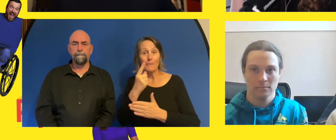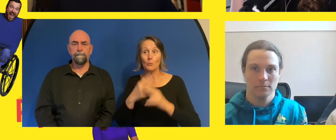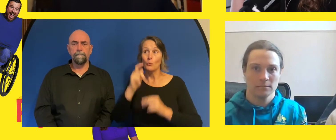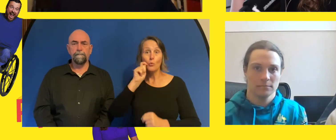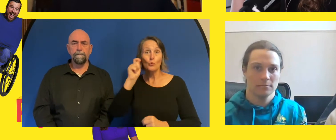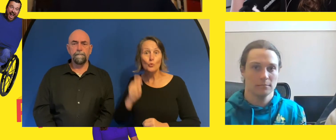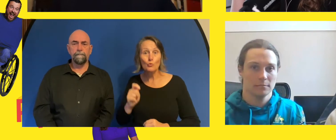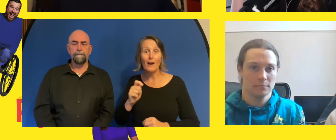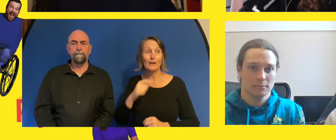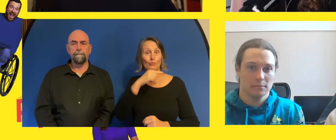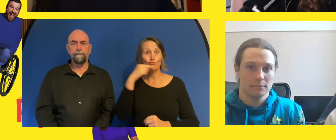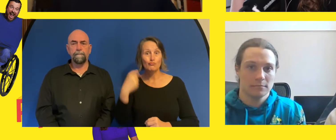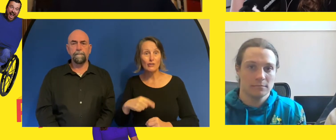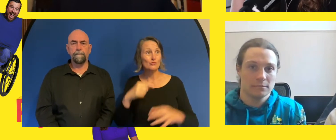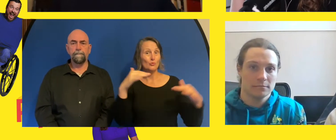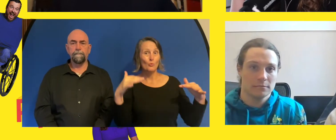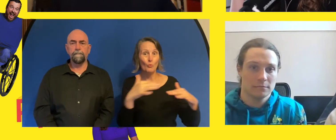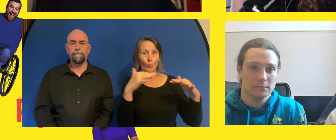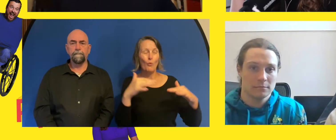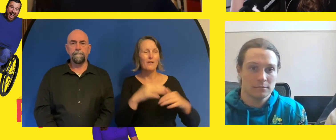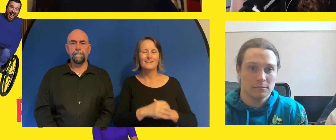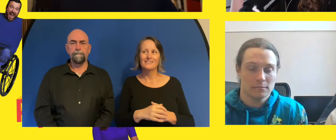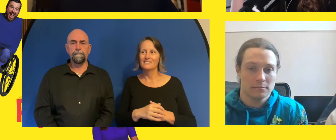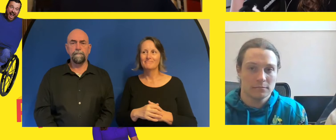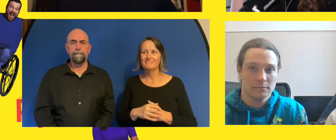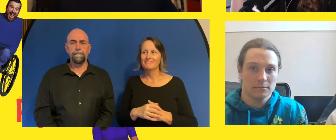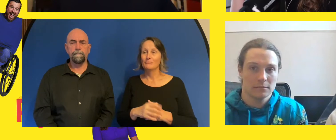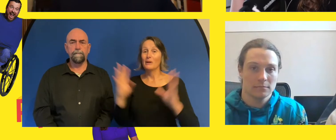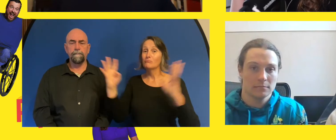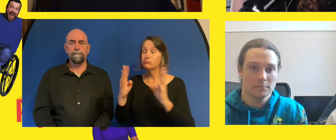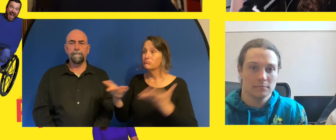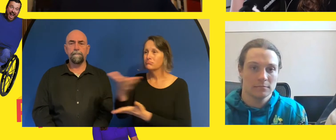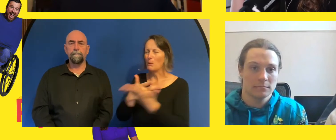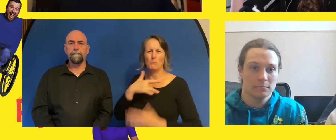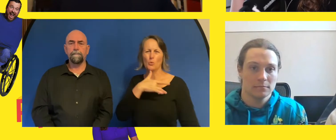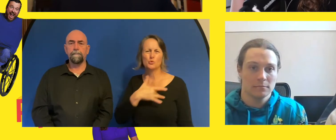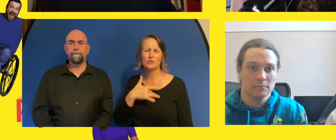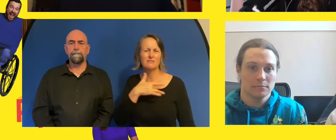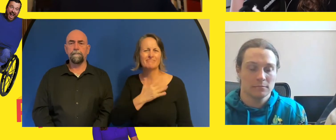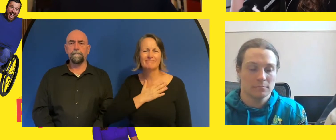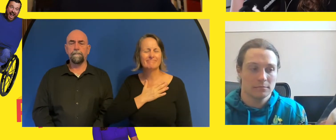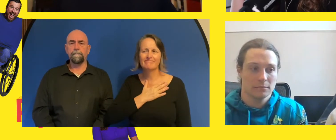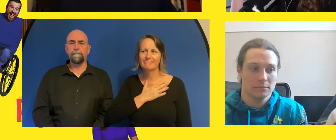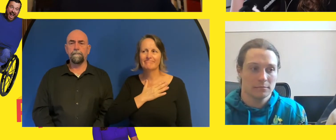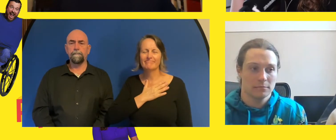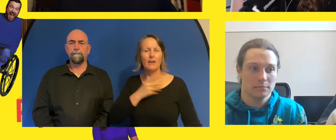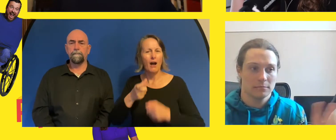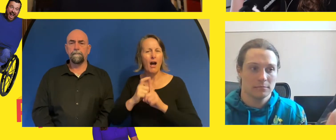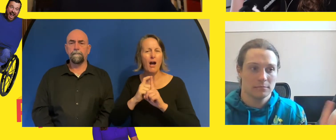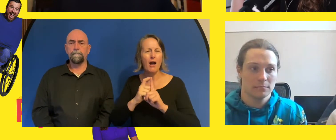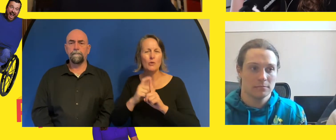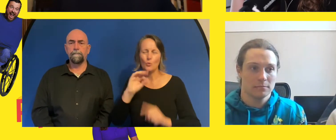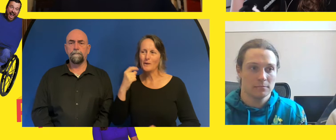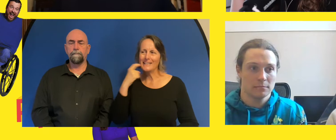you don't usually share those moments together. And I think that was, the world had come together in one moment and was experiencing